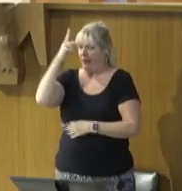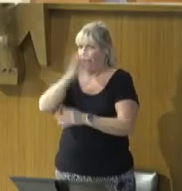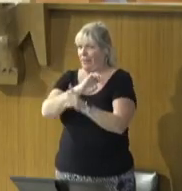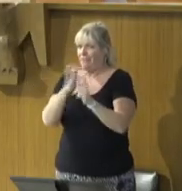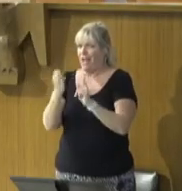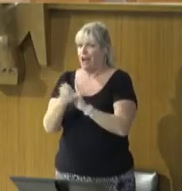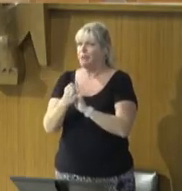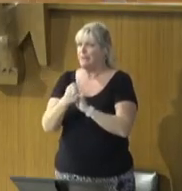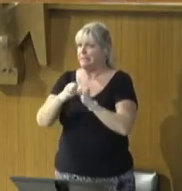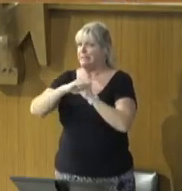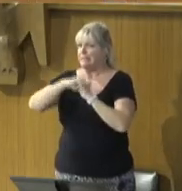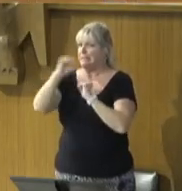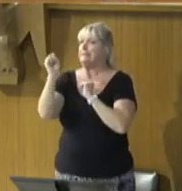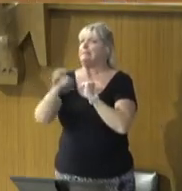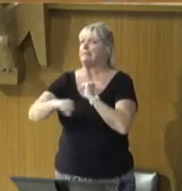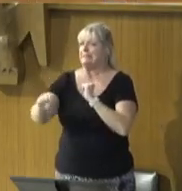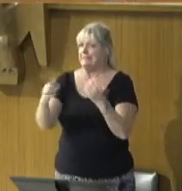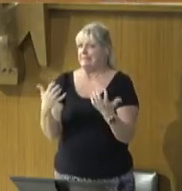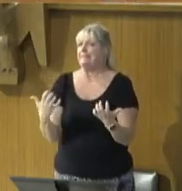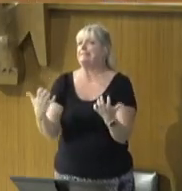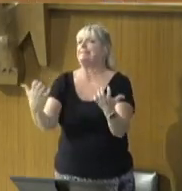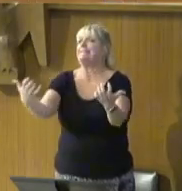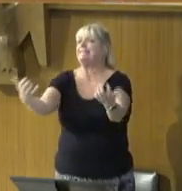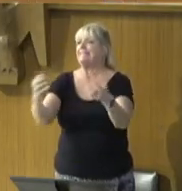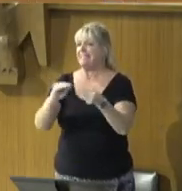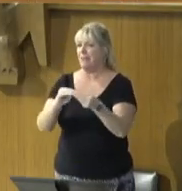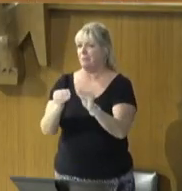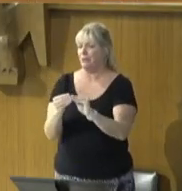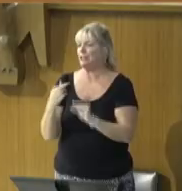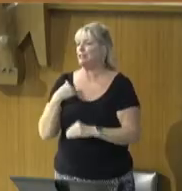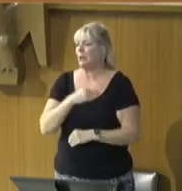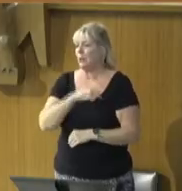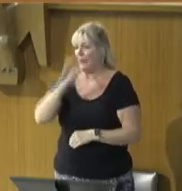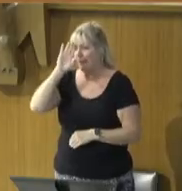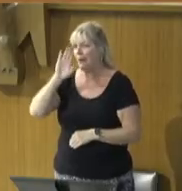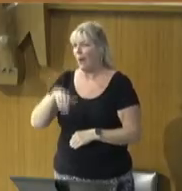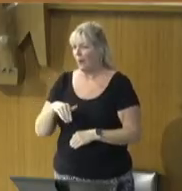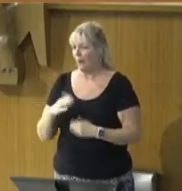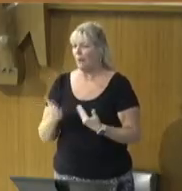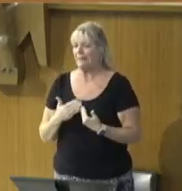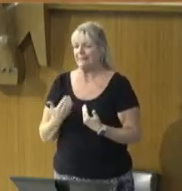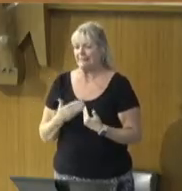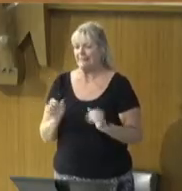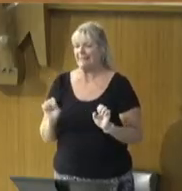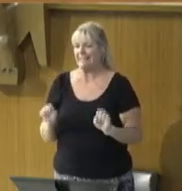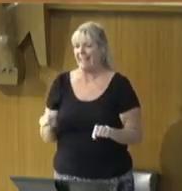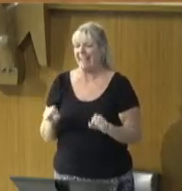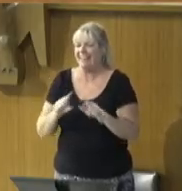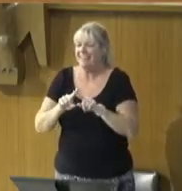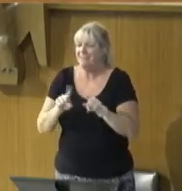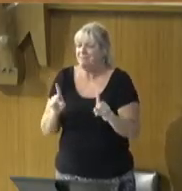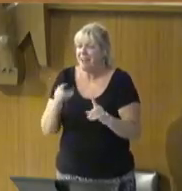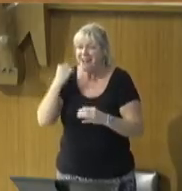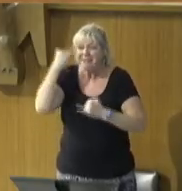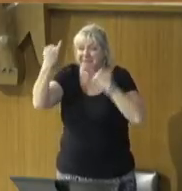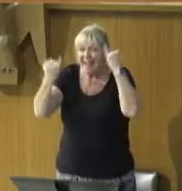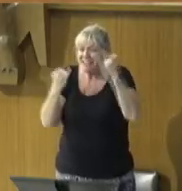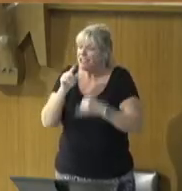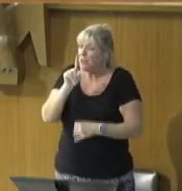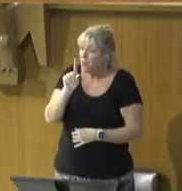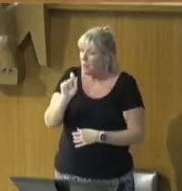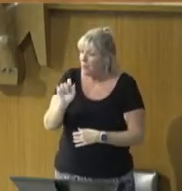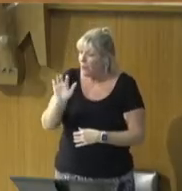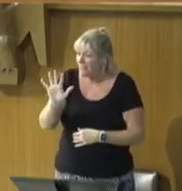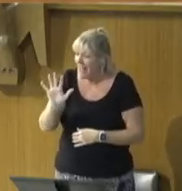-sized numbers. So we know that it can be done pretty easily. But imagine 1.5 million people